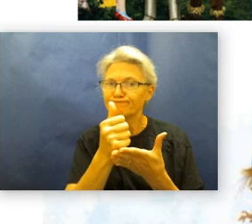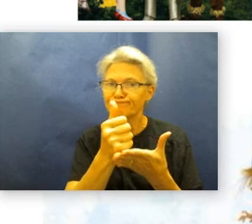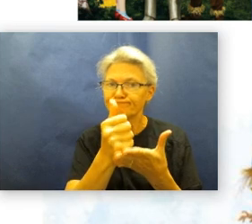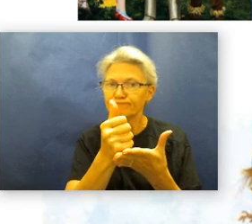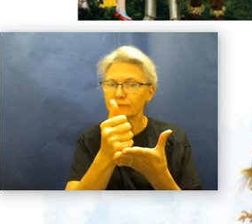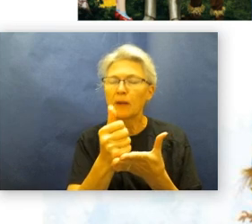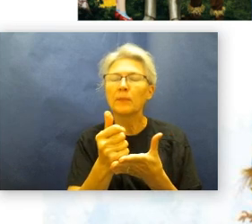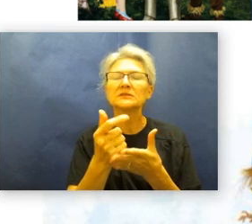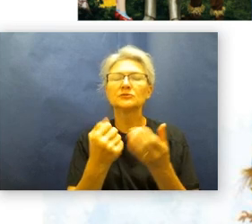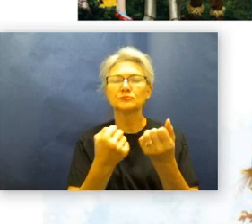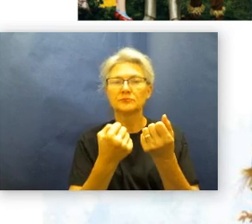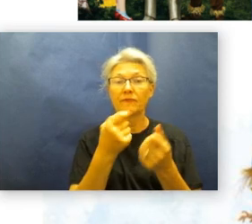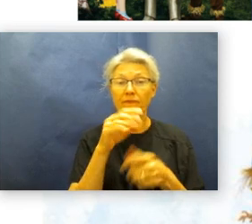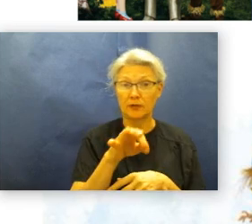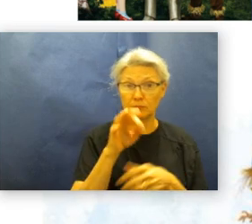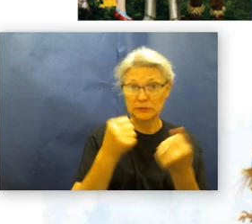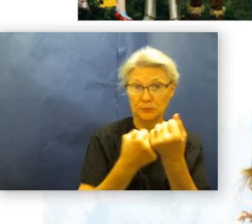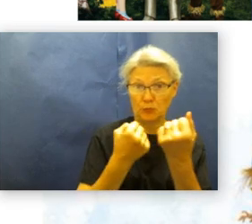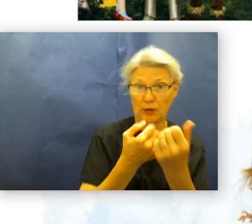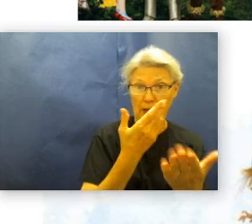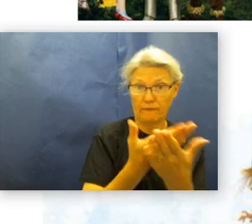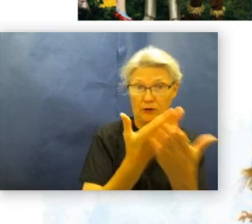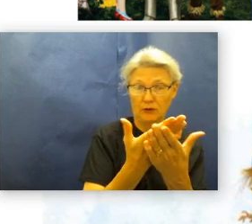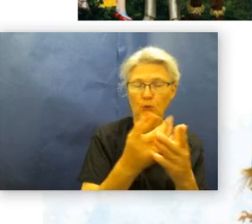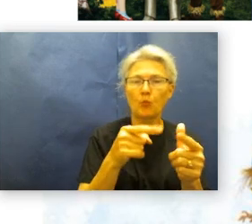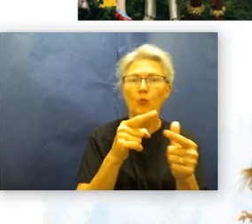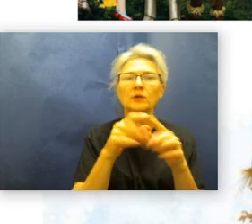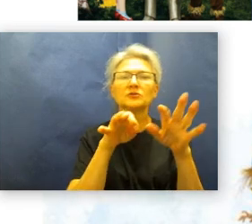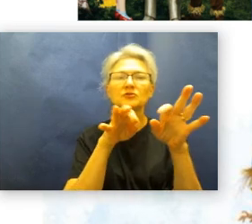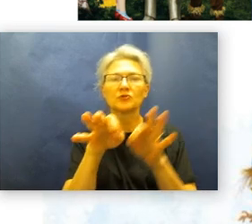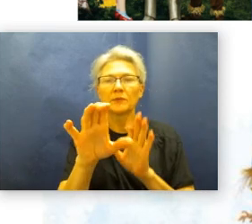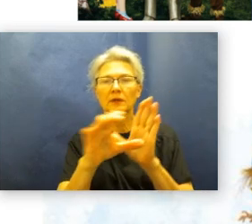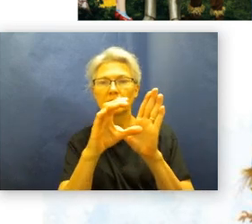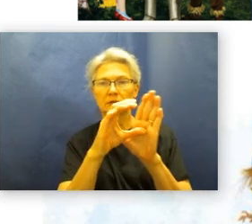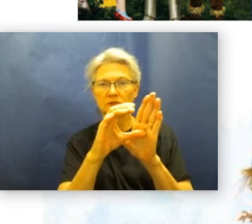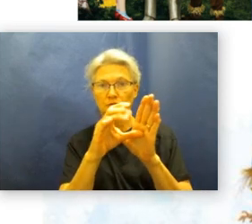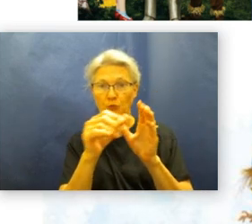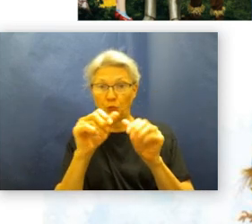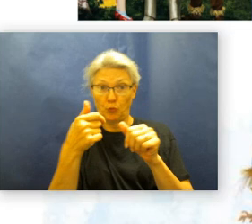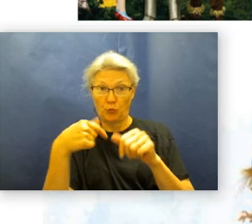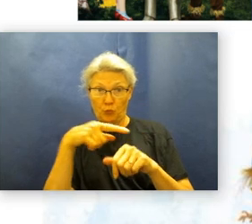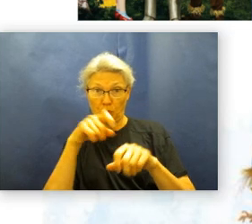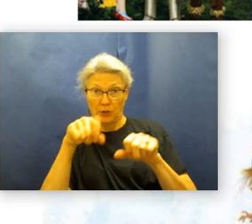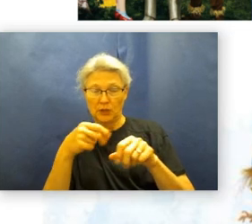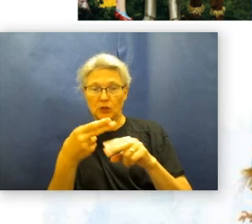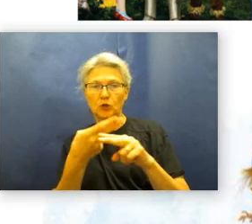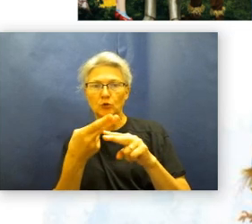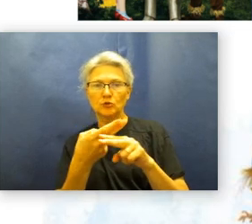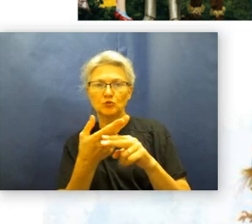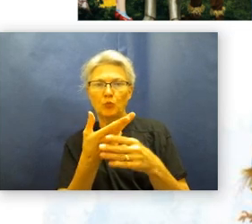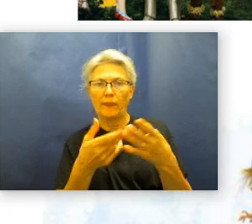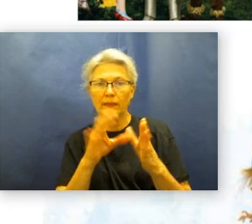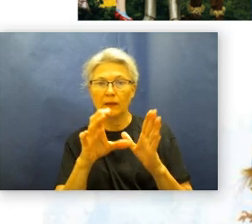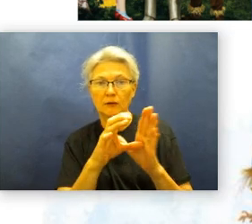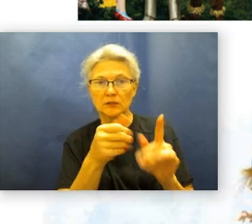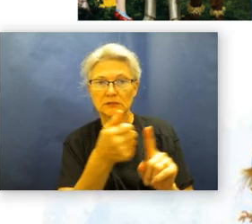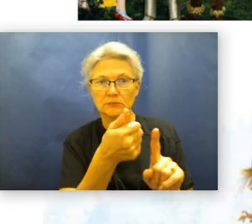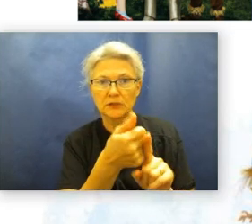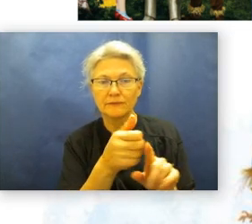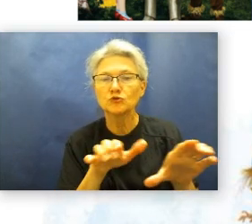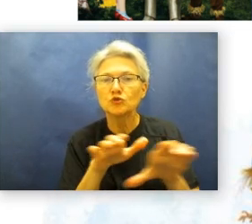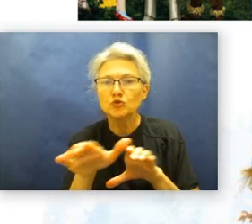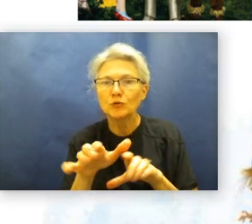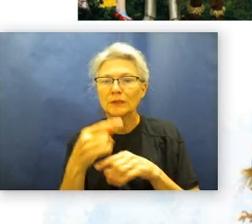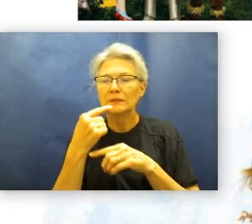when describing the characters. Remember, we can use what the characters do, say, or use specific events to help